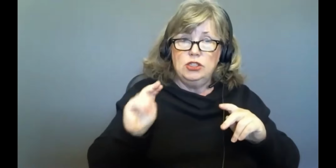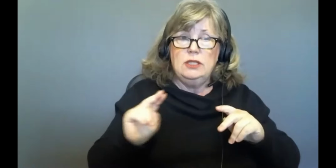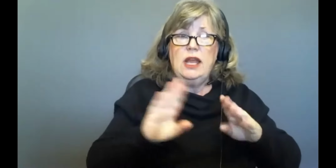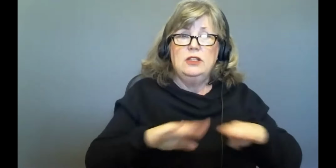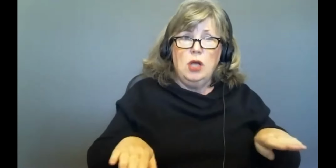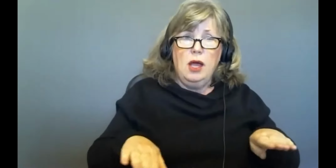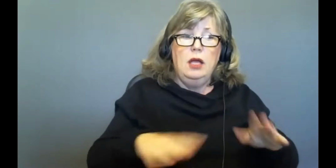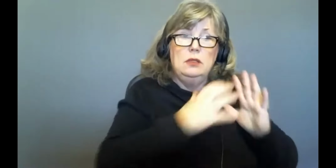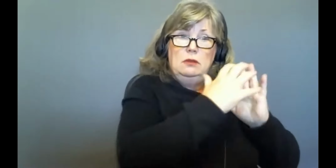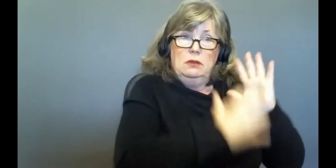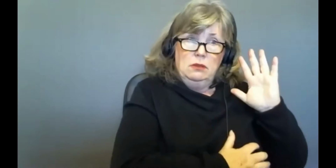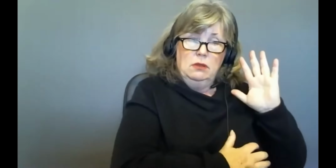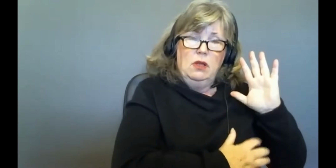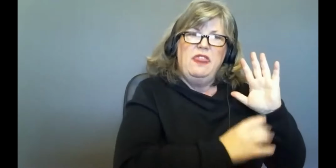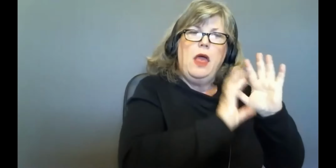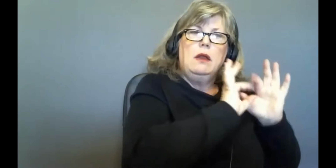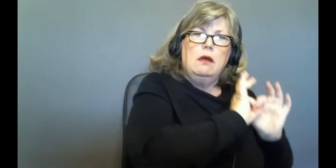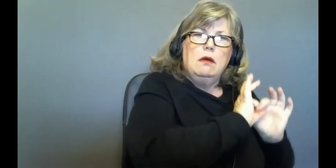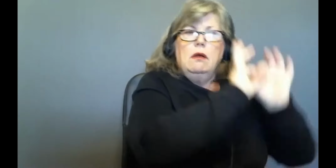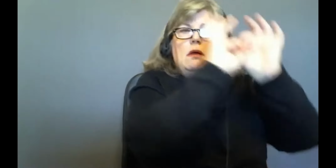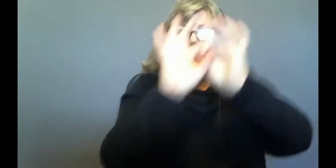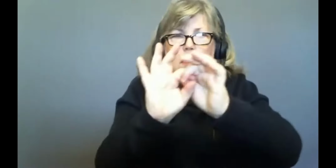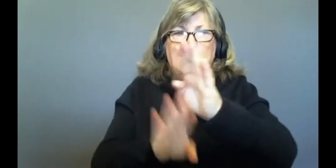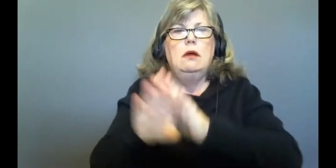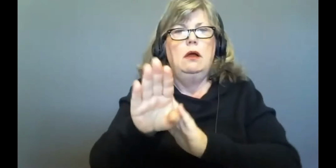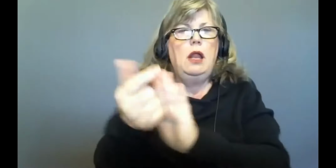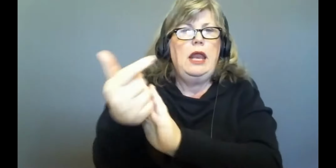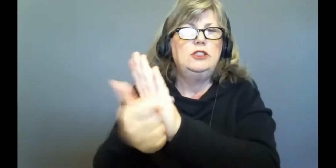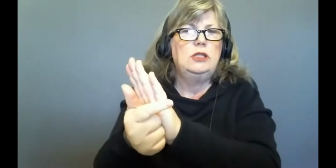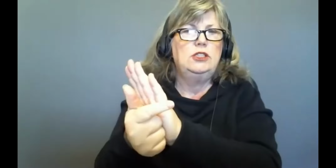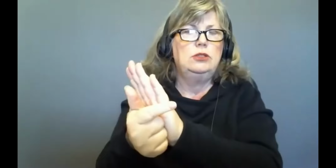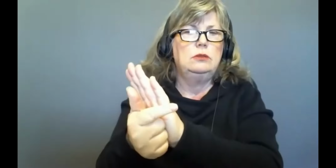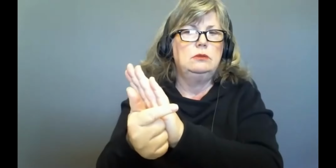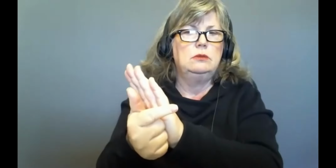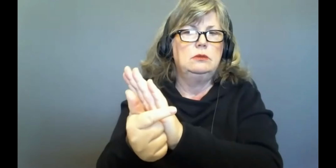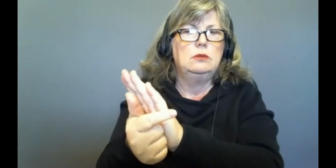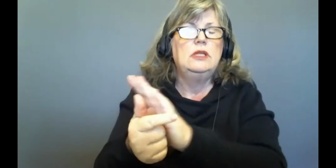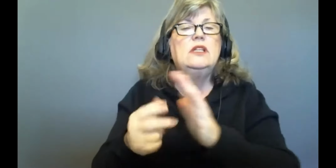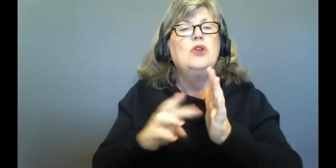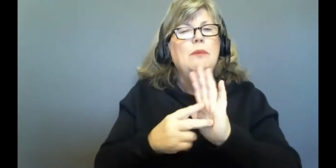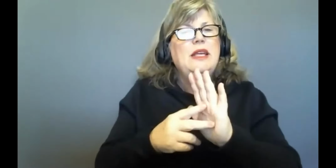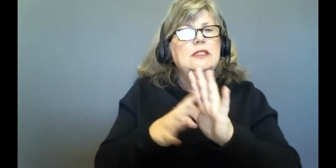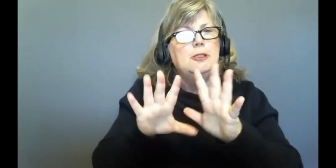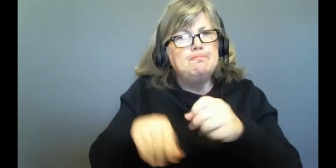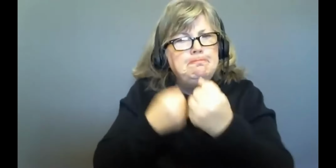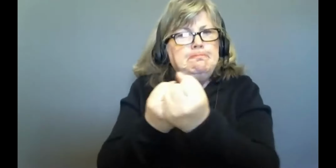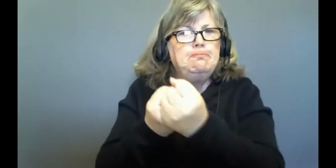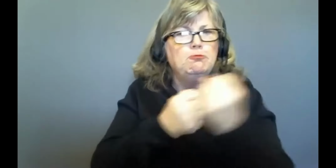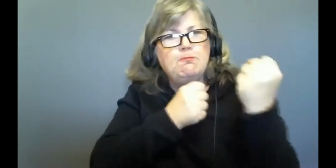there is legislation that's built around that. So I think it would give more teeth to the legal system if we had a convention.